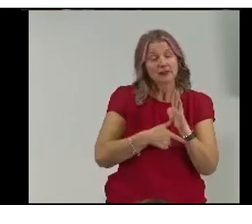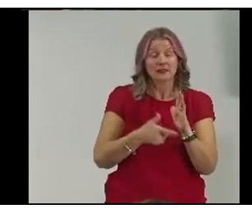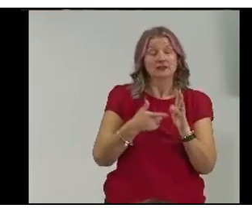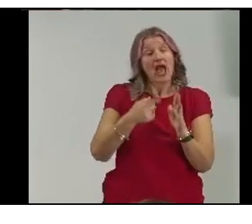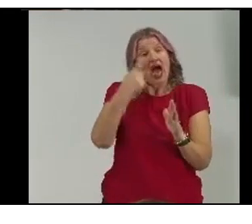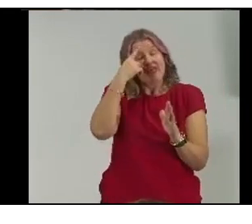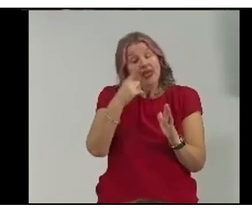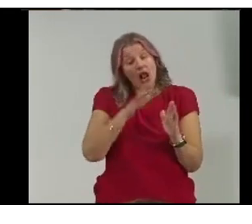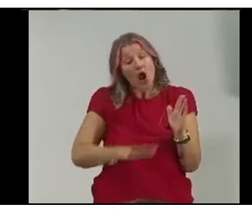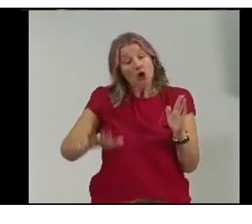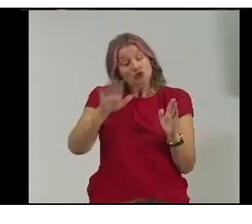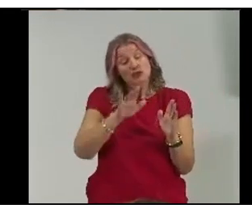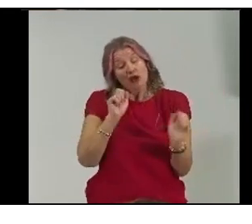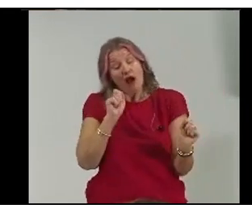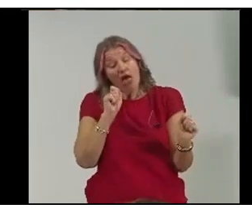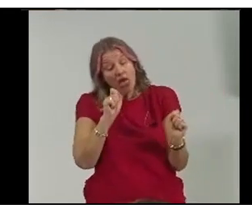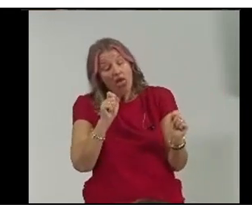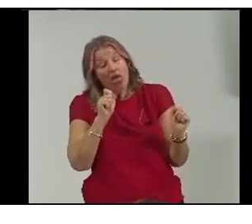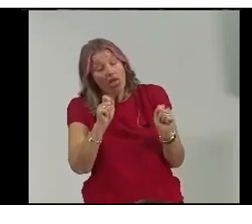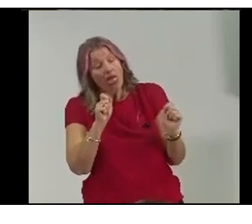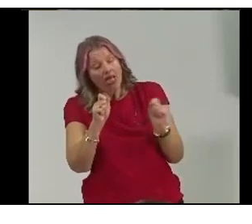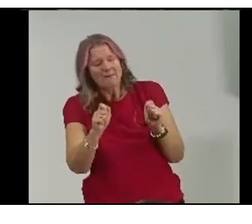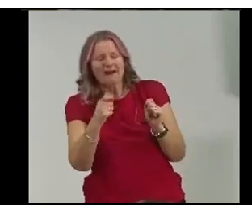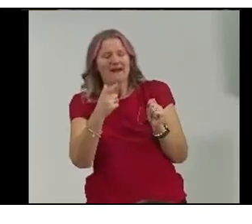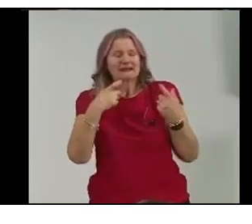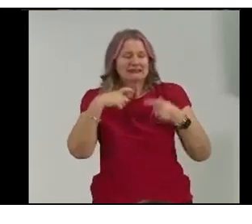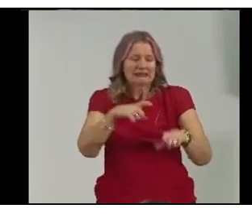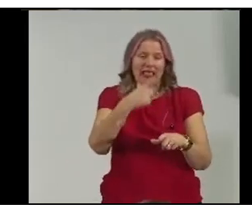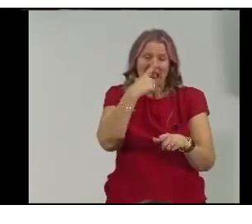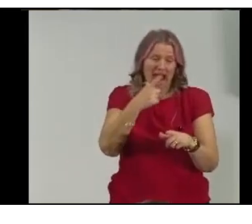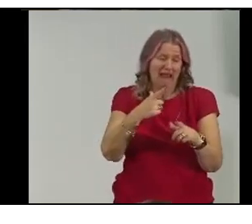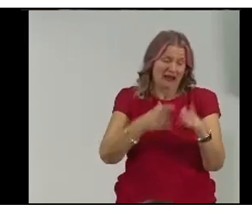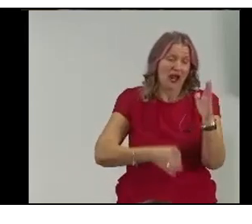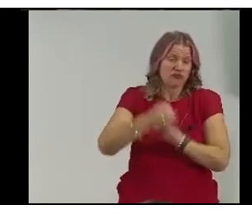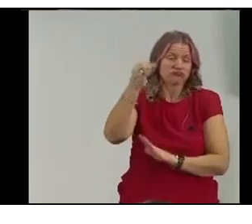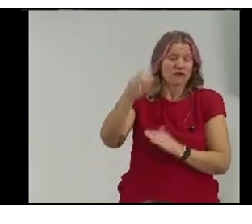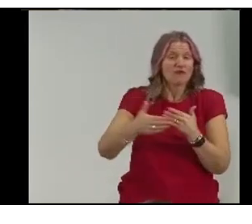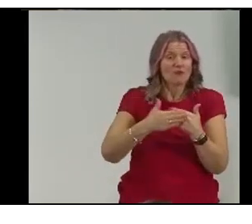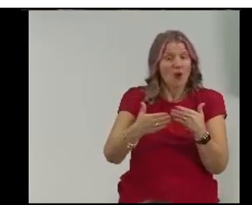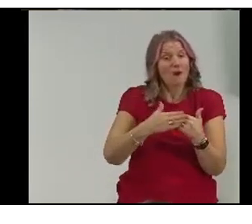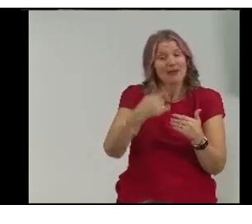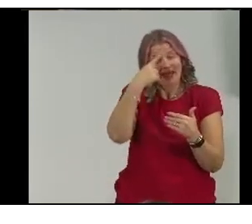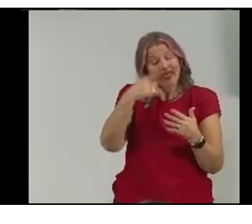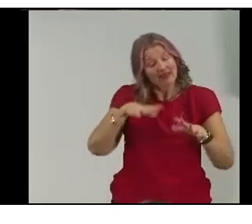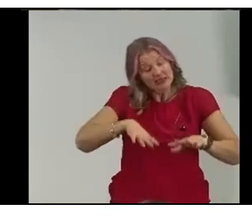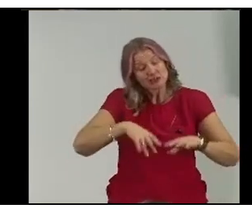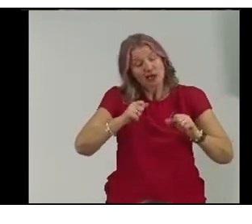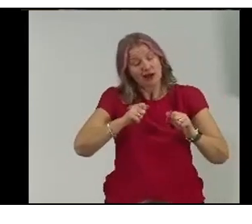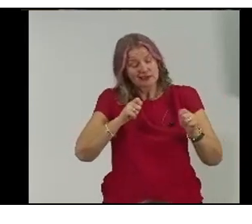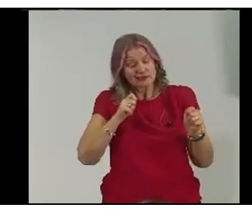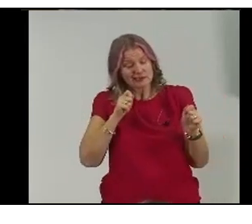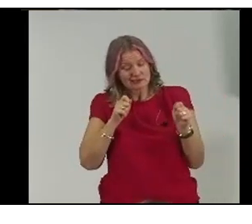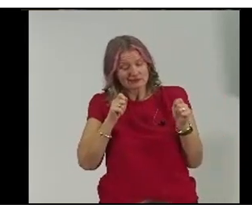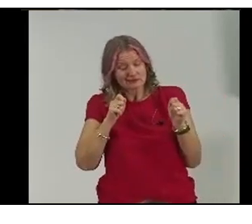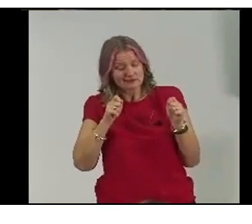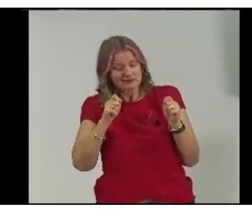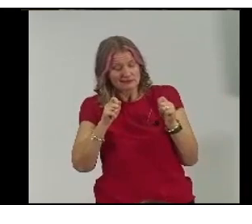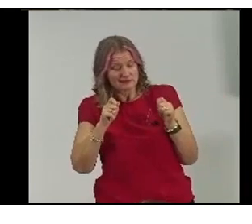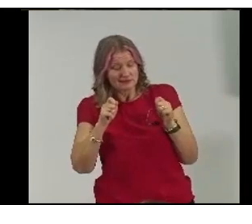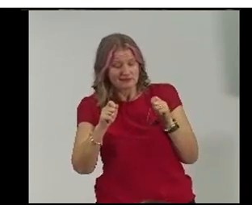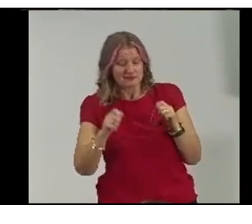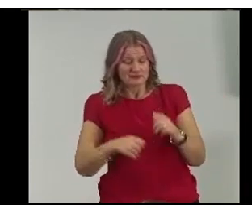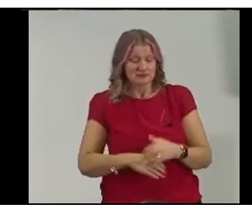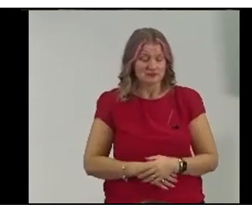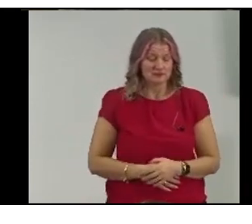a significant progress there. It can always be more fast track for sure, but I think definitely progress is there. Even within HSBC, as